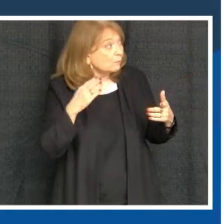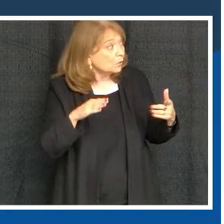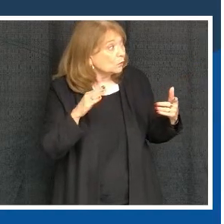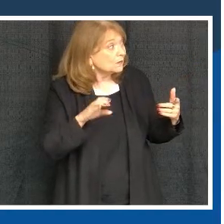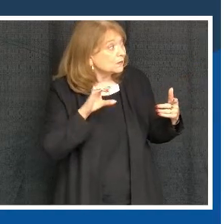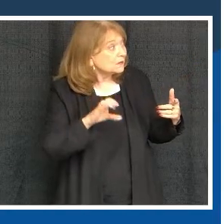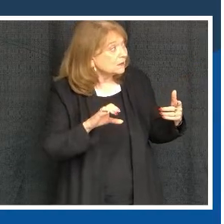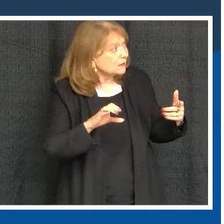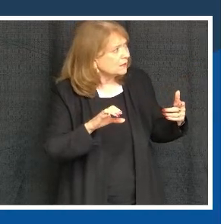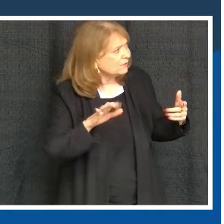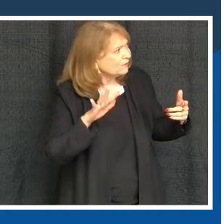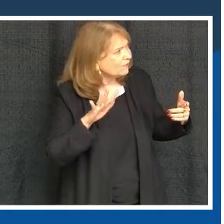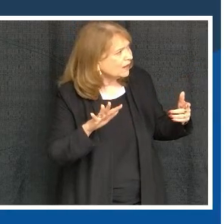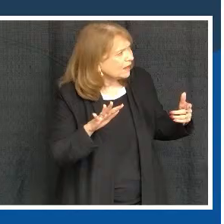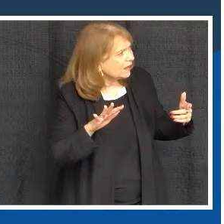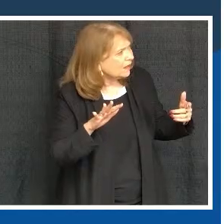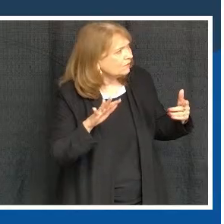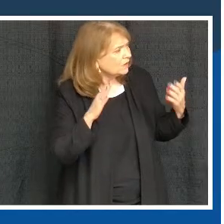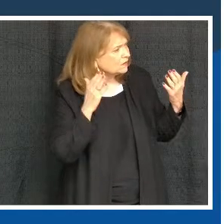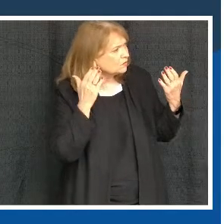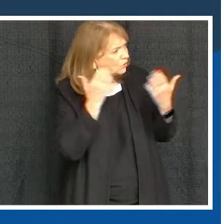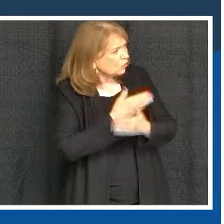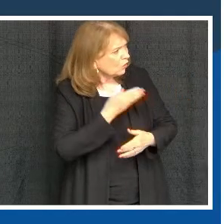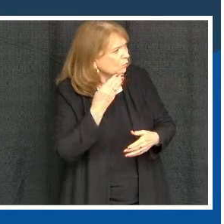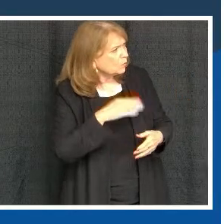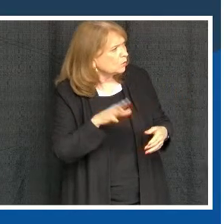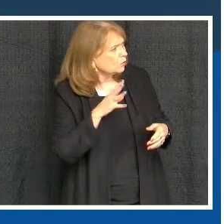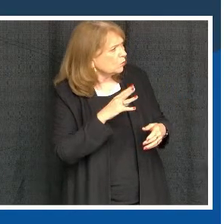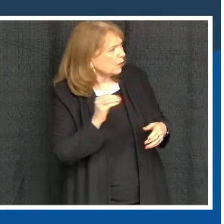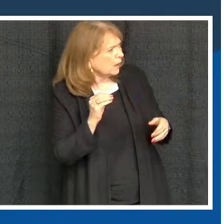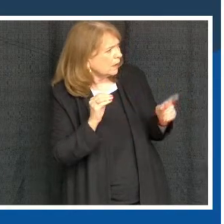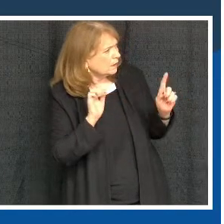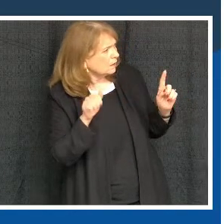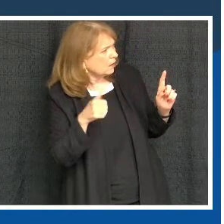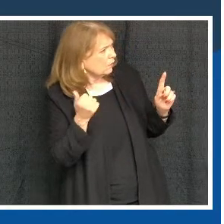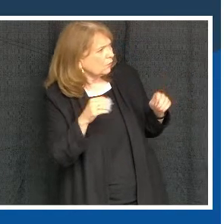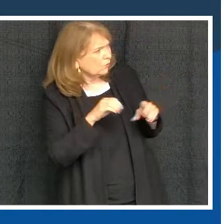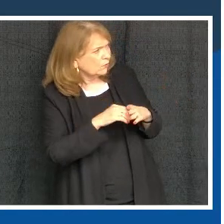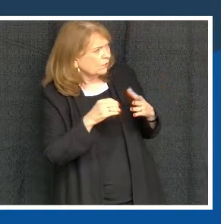blue, R1 in the yellow around it.